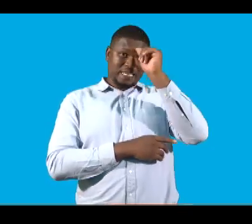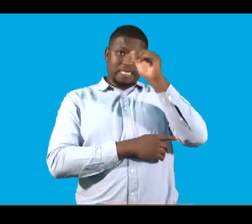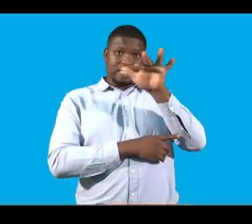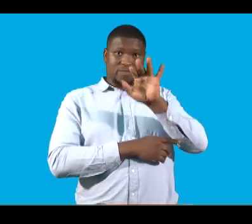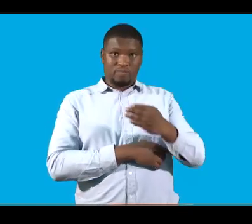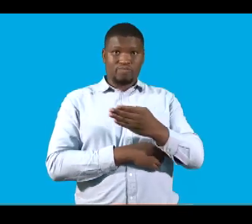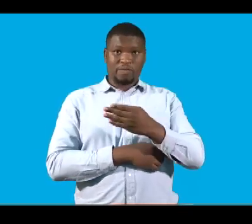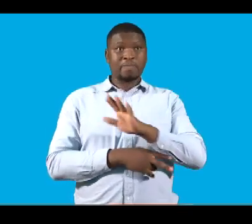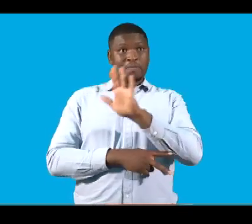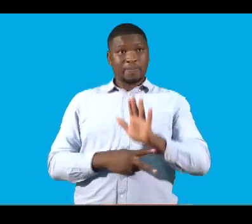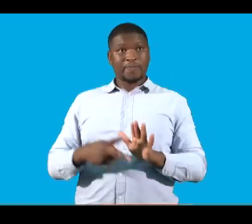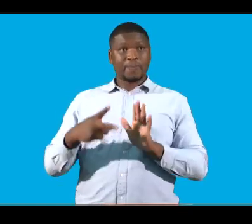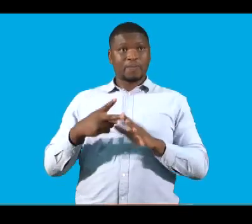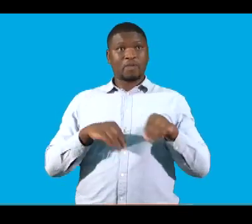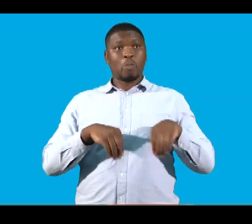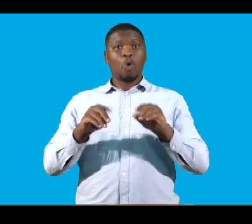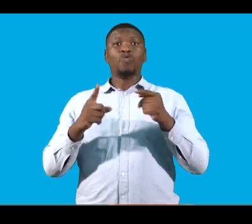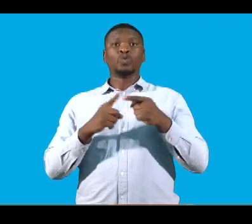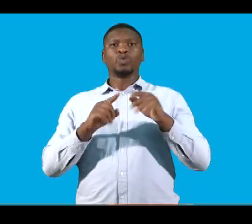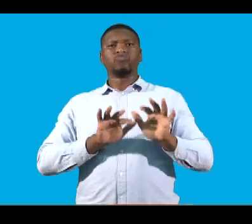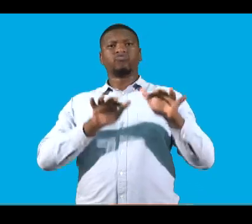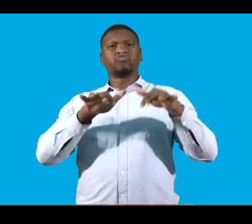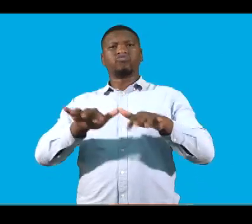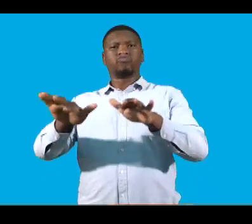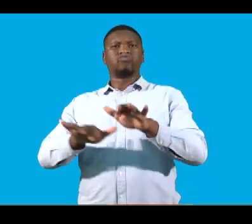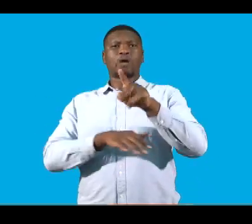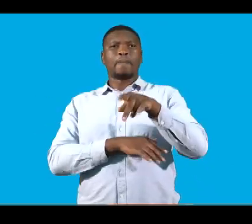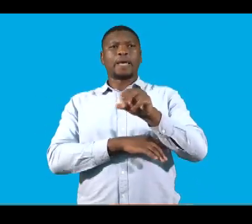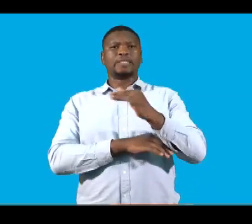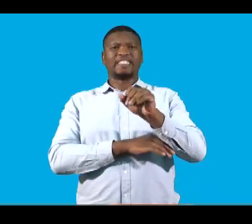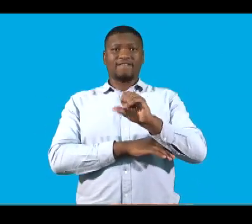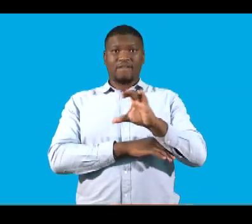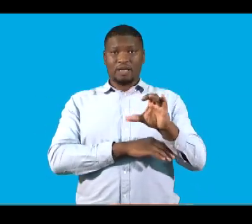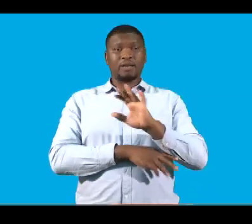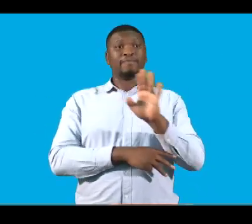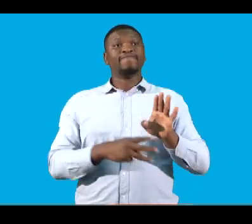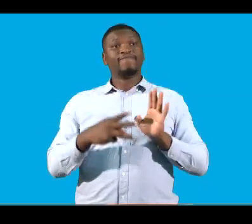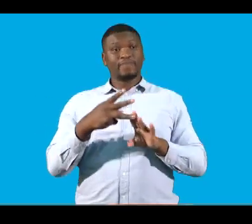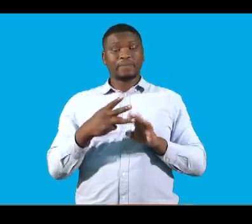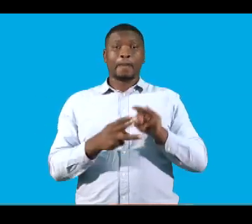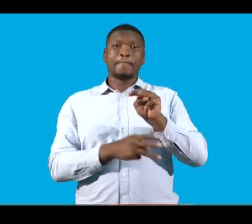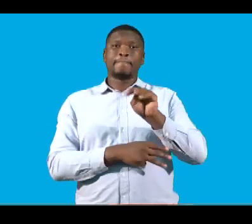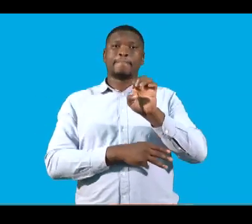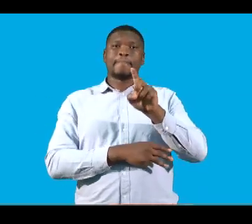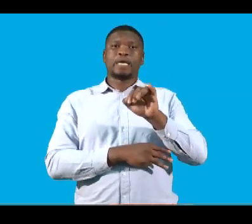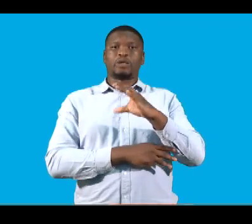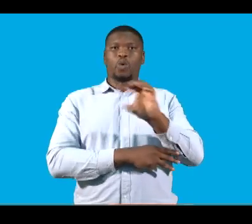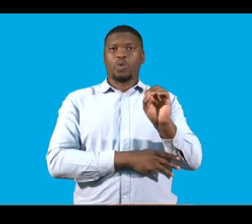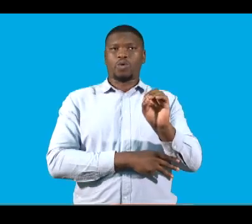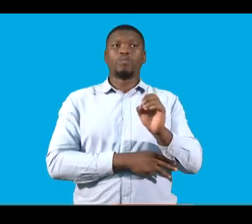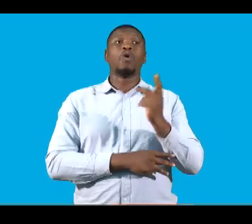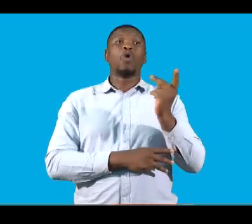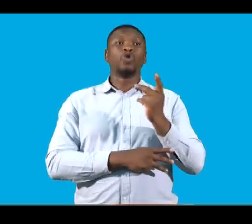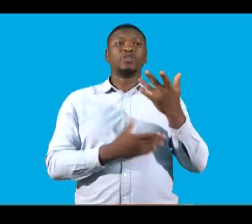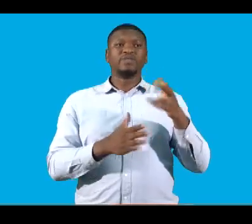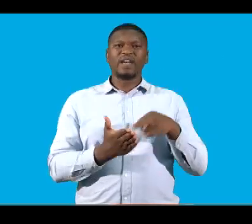Part 2 moves to the Pacific Ocean. And then part 3 moves to Mexico. Also, there is references